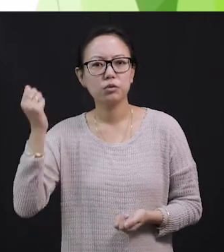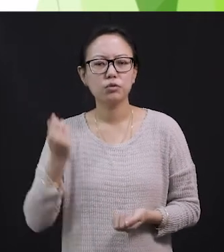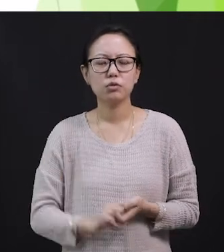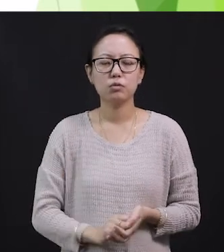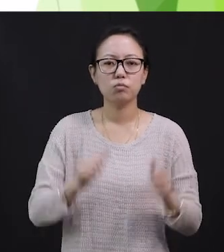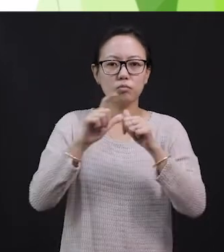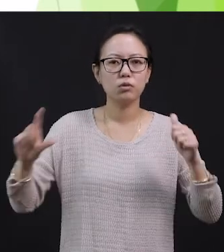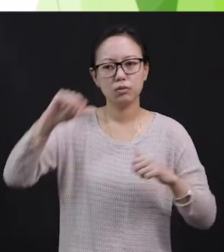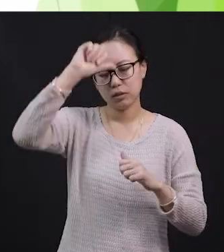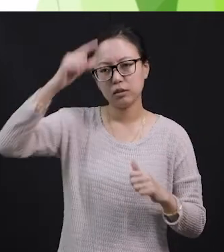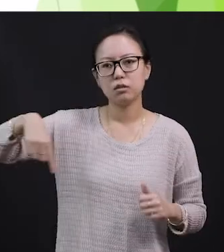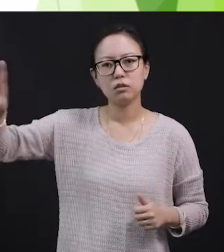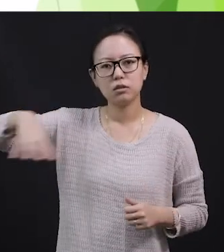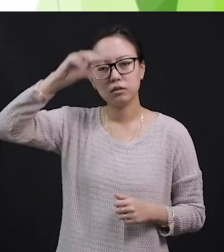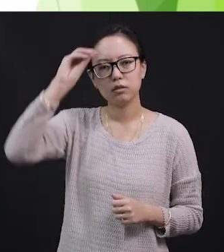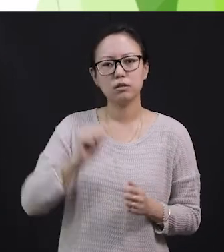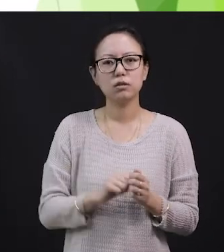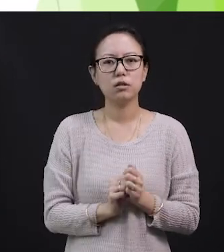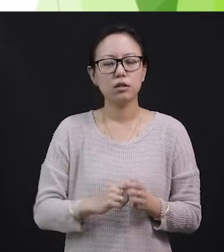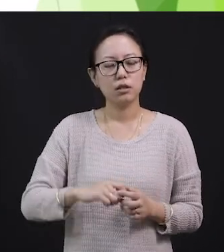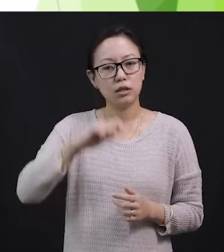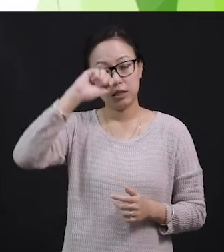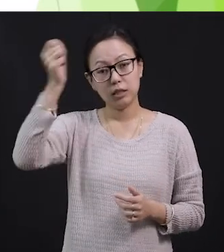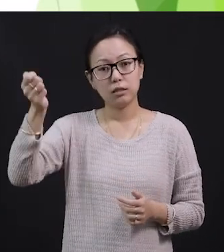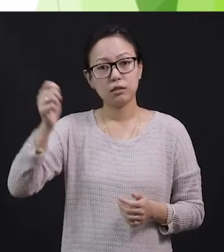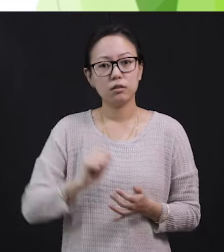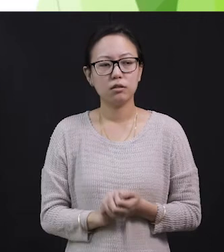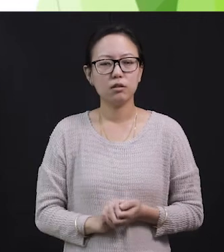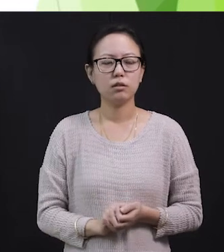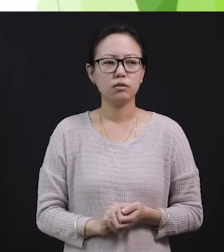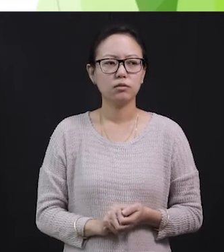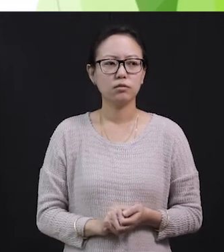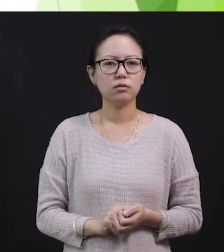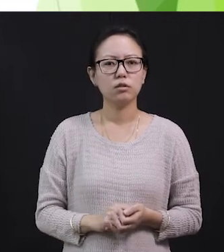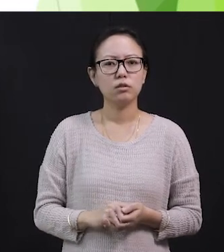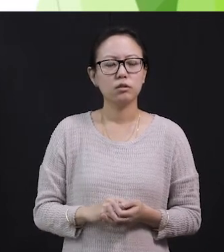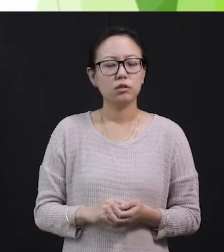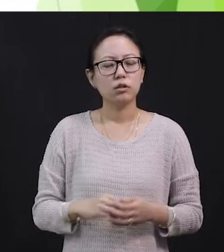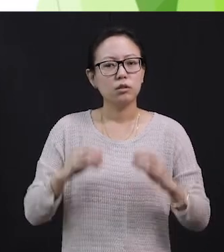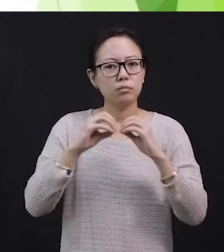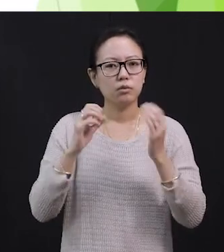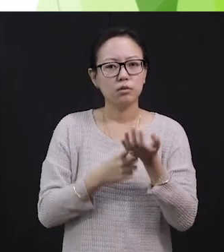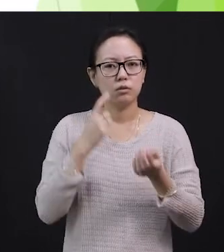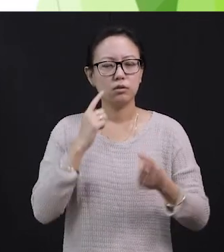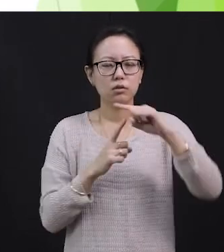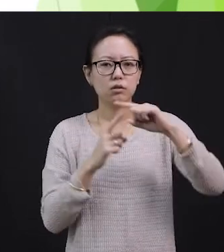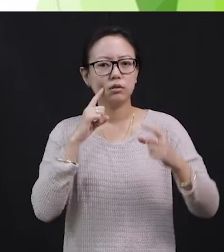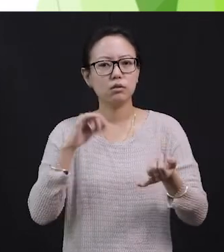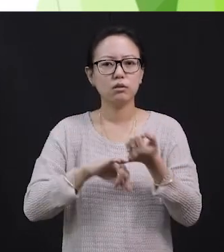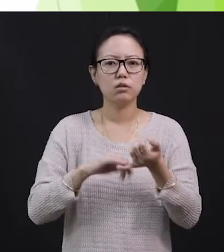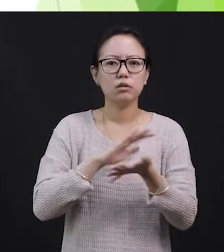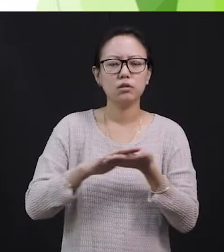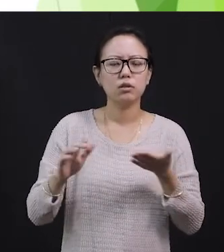line, that British education, we learned something different. Through that British education, we learned that the